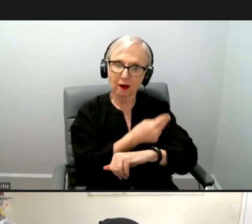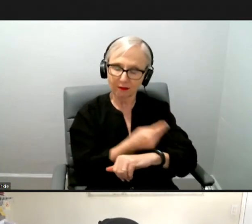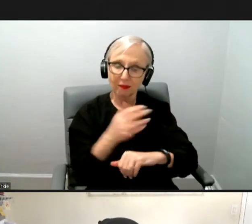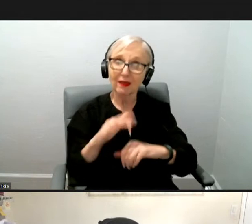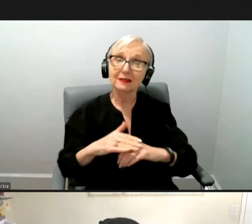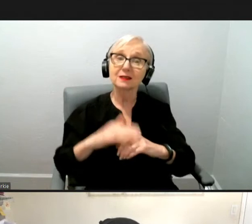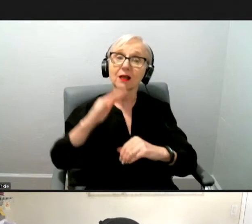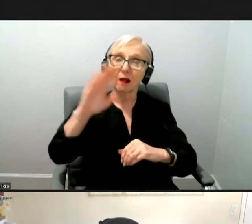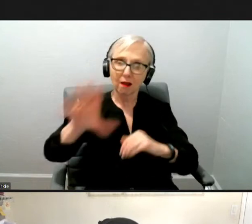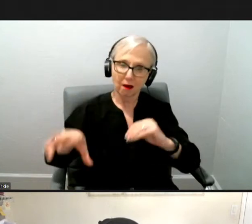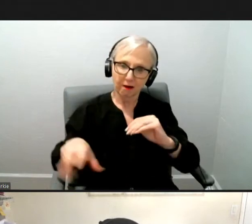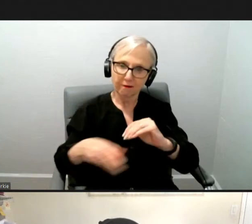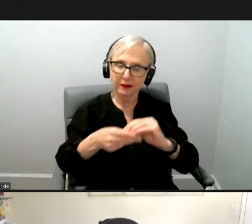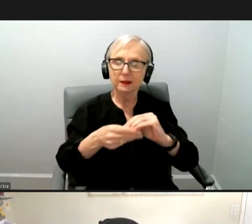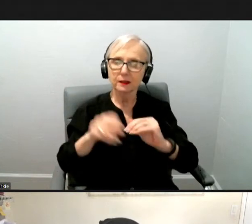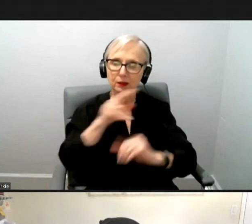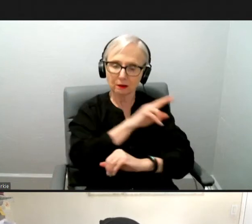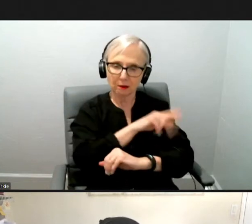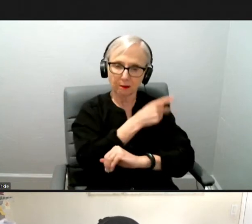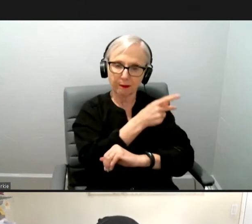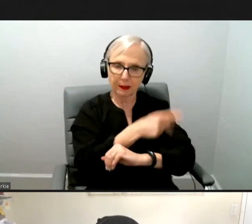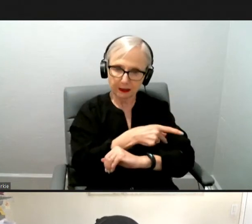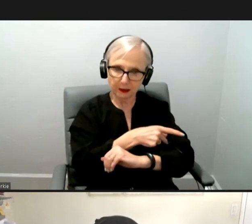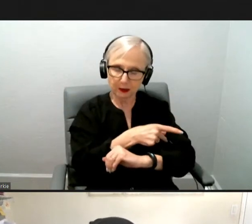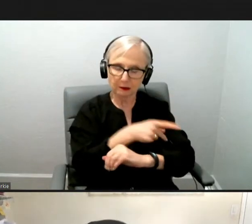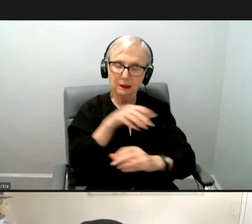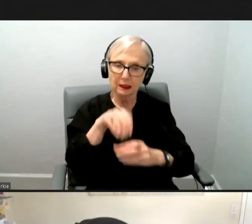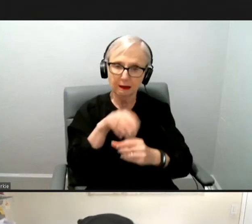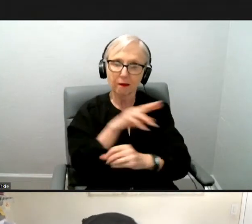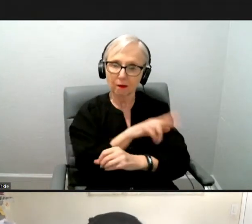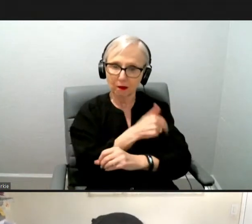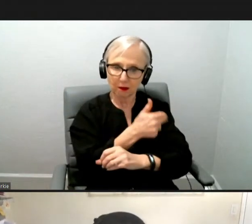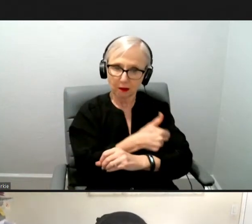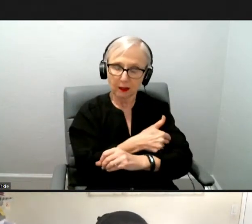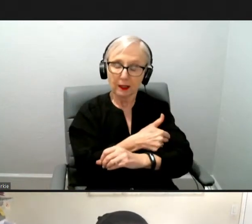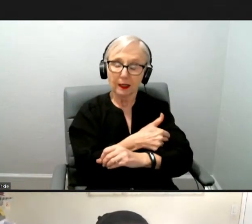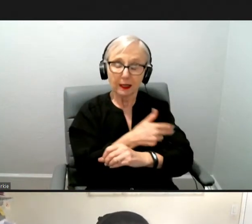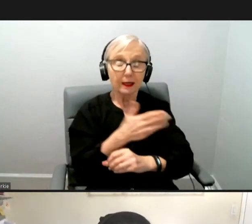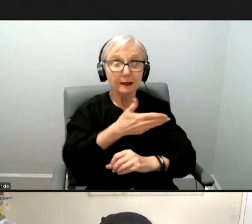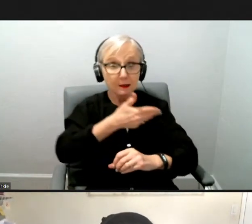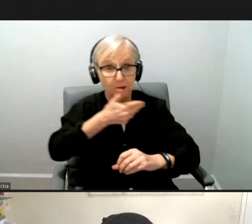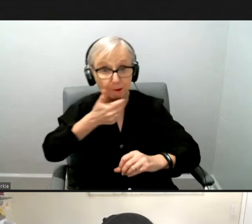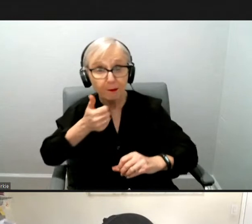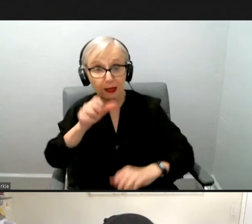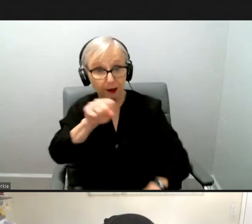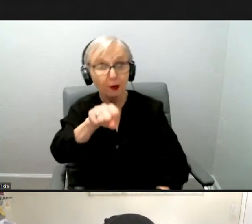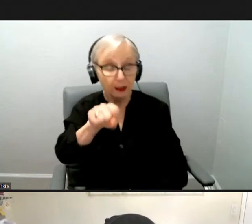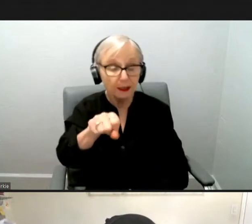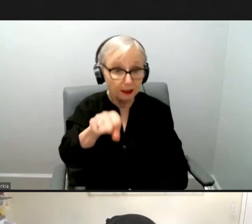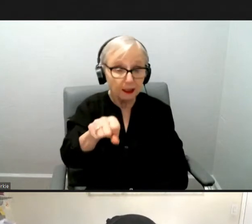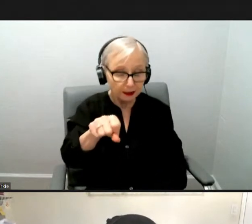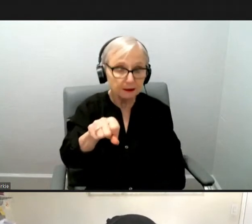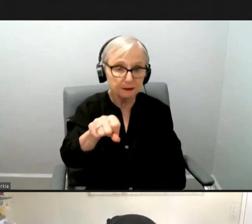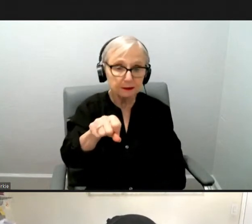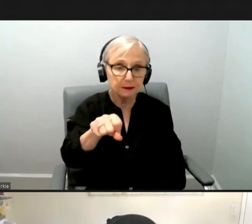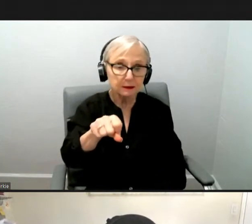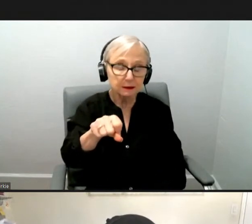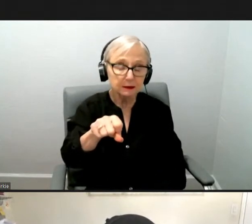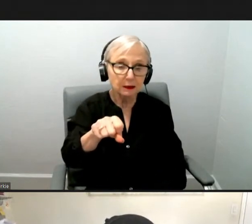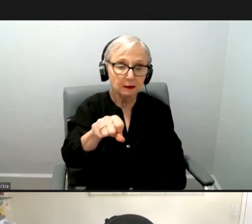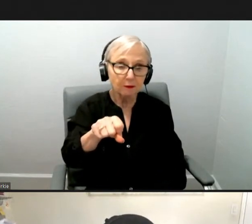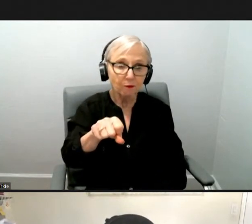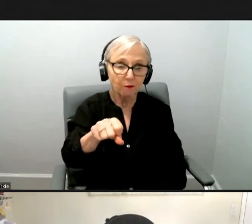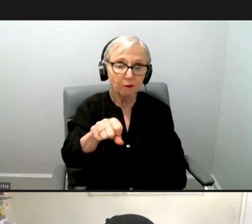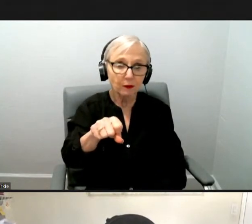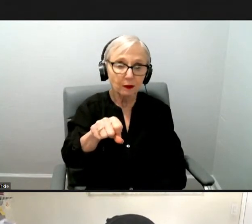lot of additional patients in there. And while we do see a bit of breathing room there, as Dr. Herlihy indicated, that